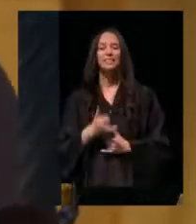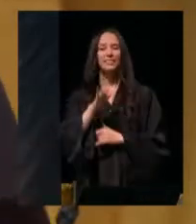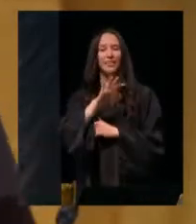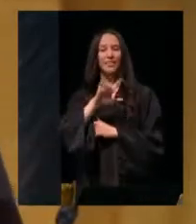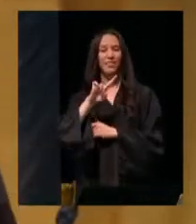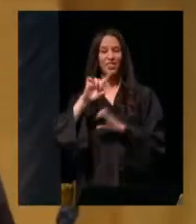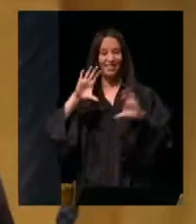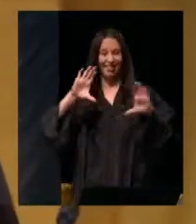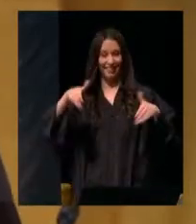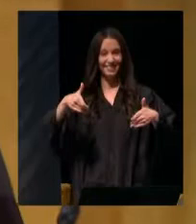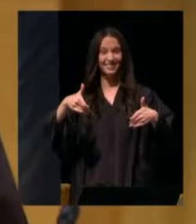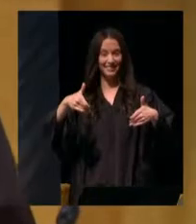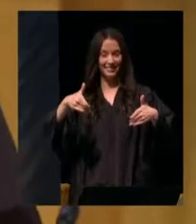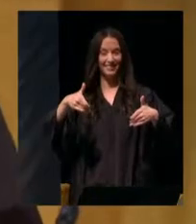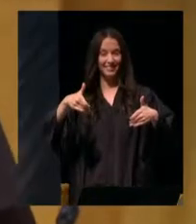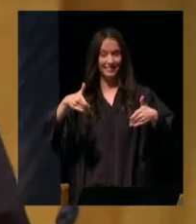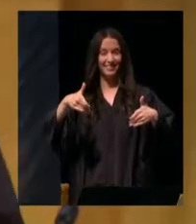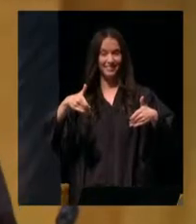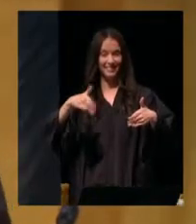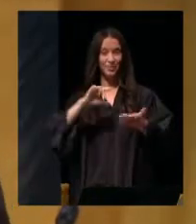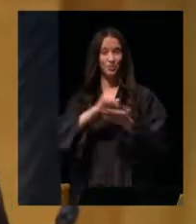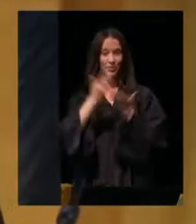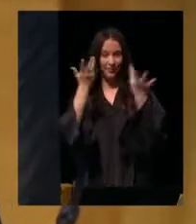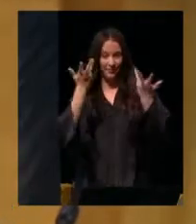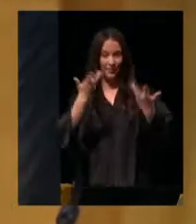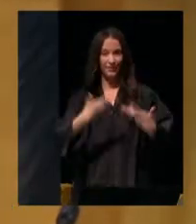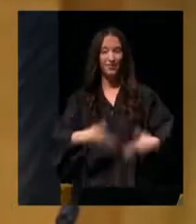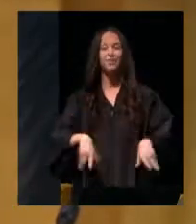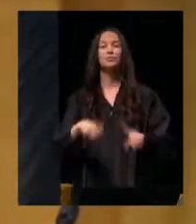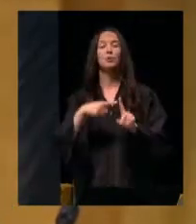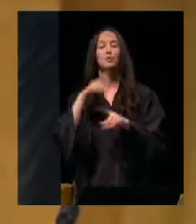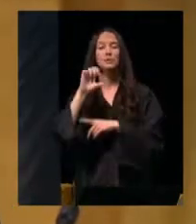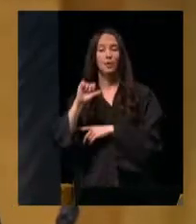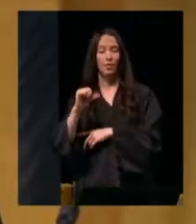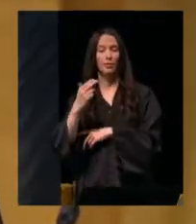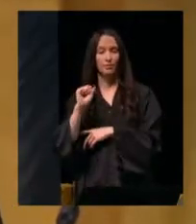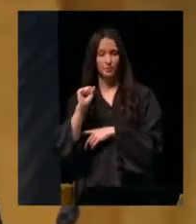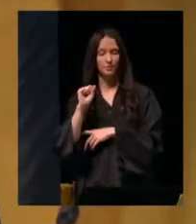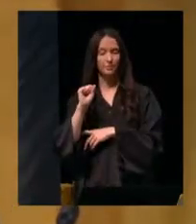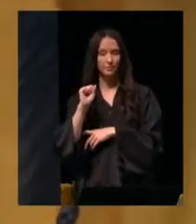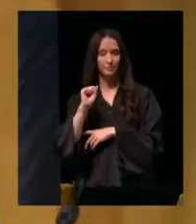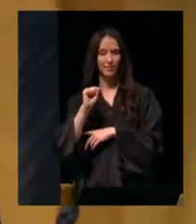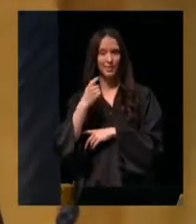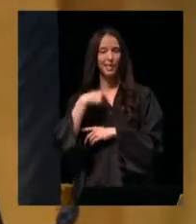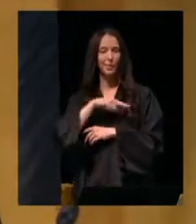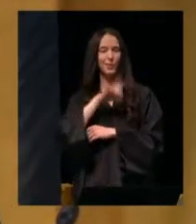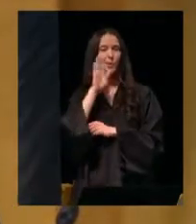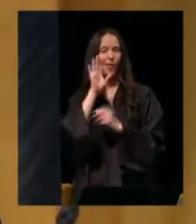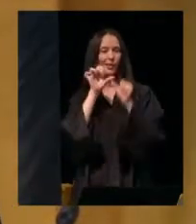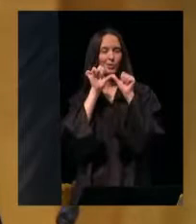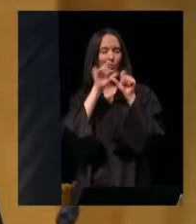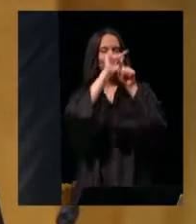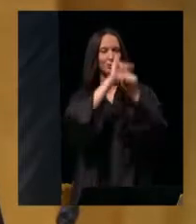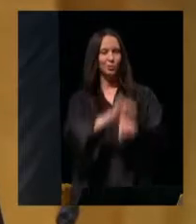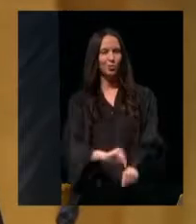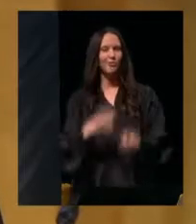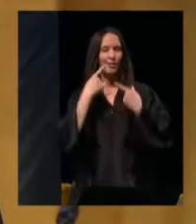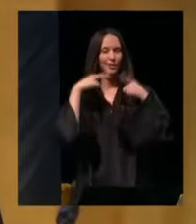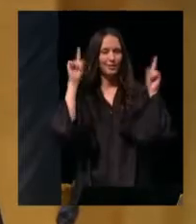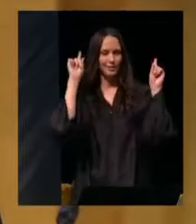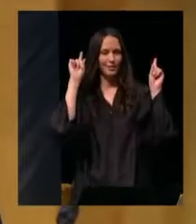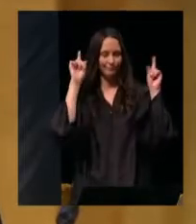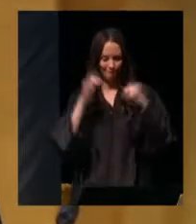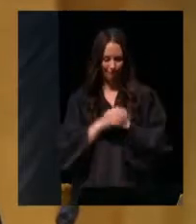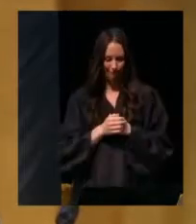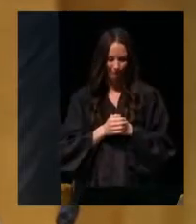the 51st class that has graduated from South High and continue to celebrate a tradition of excellence.